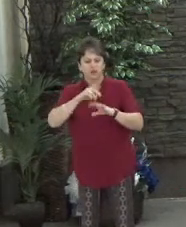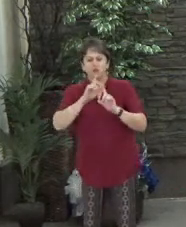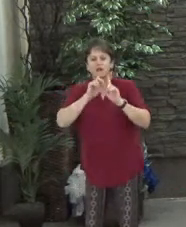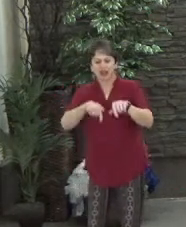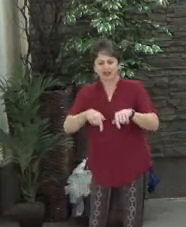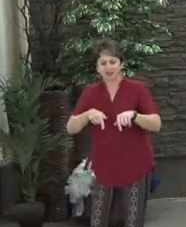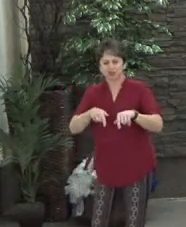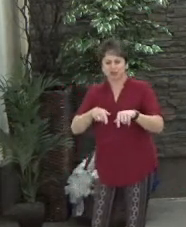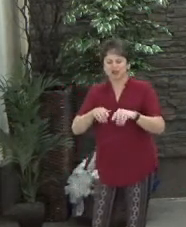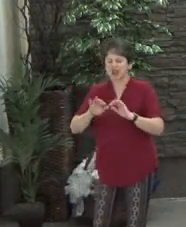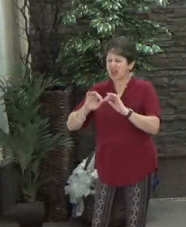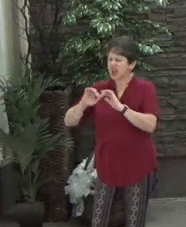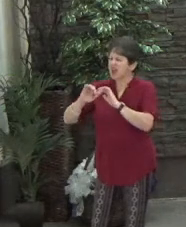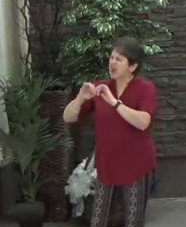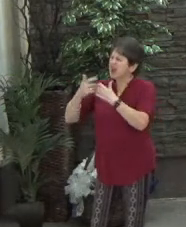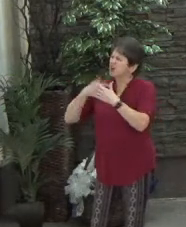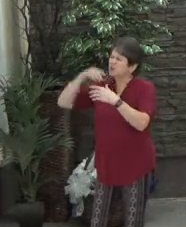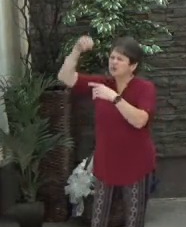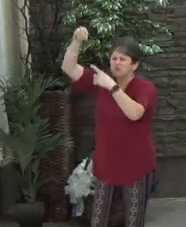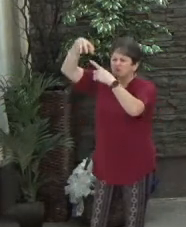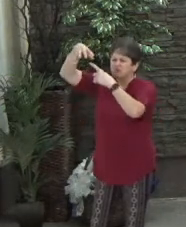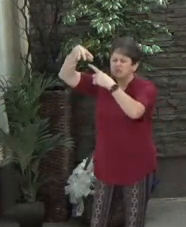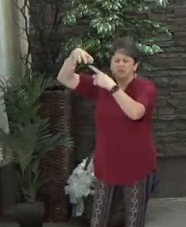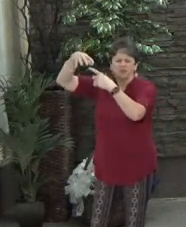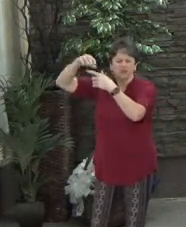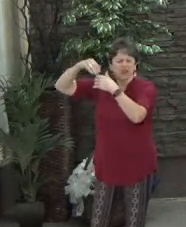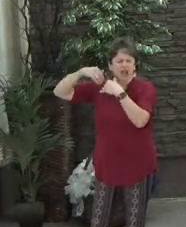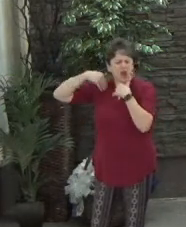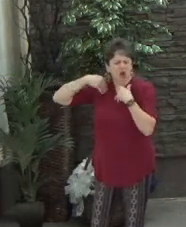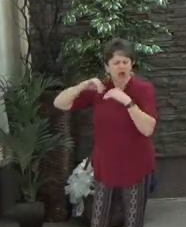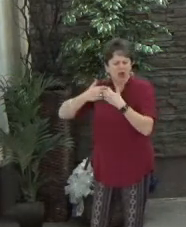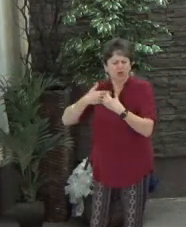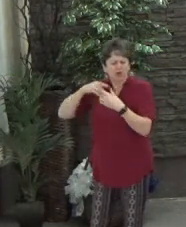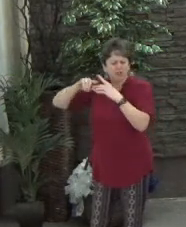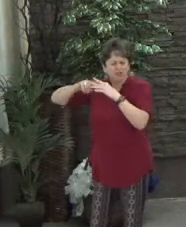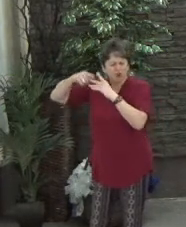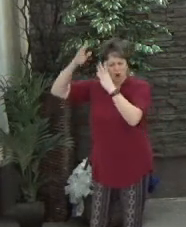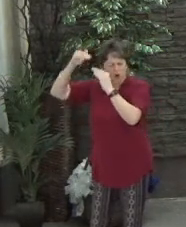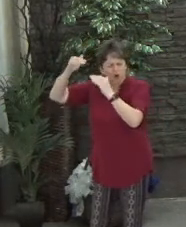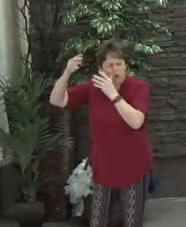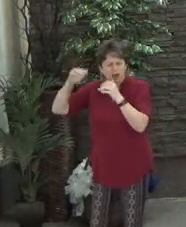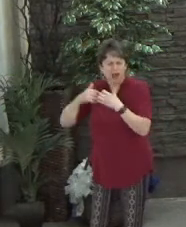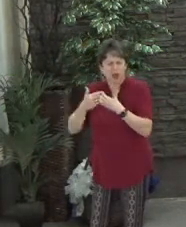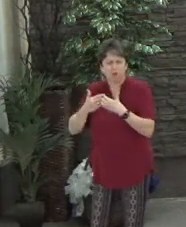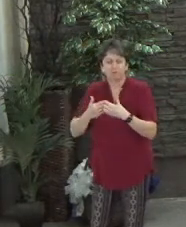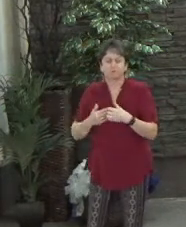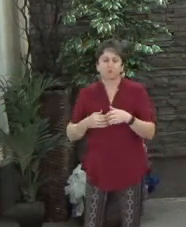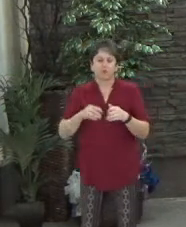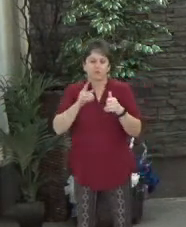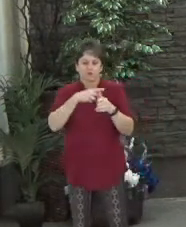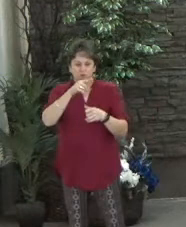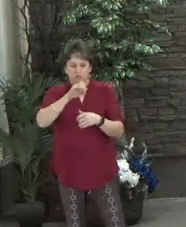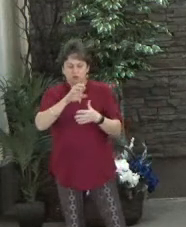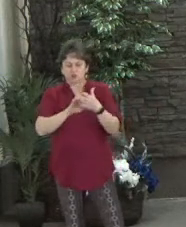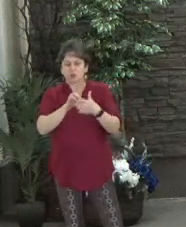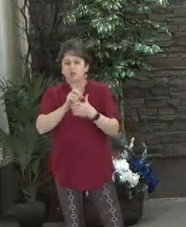just how is it that we turn on the light? Read with me beginning at chapter 2, verses 1 through 3.